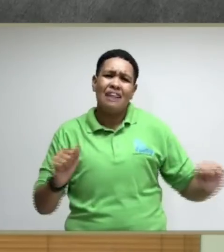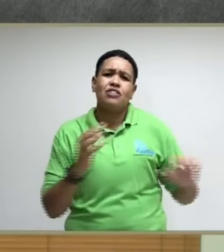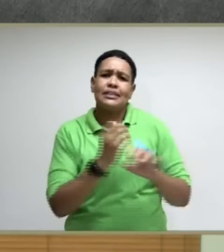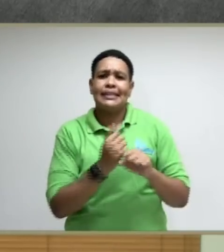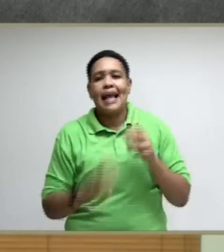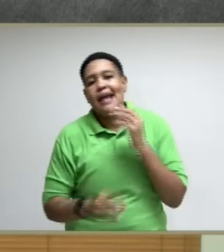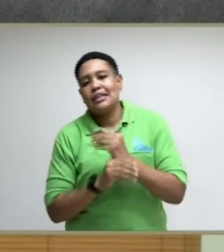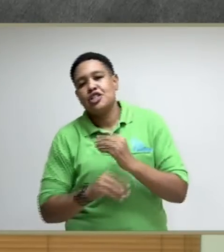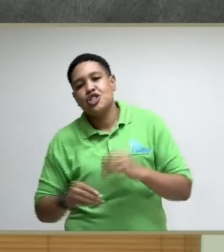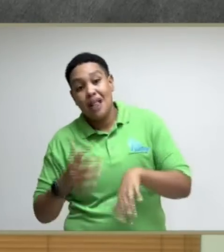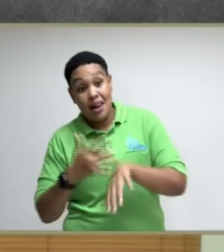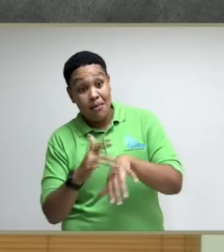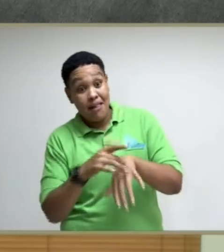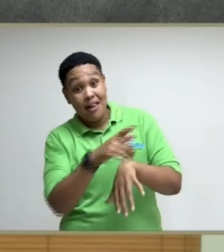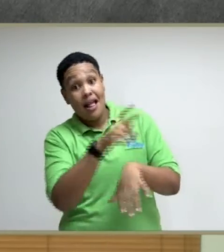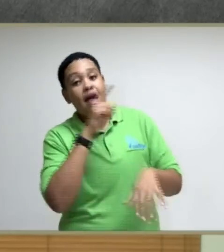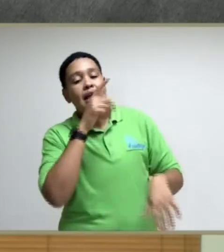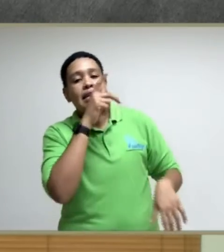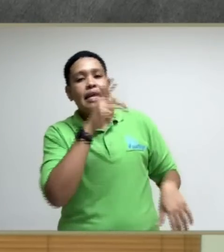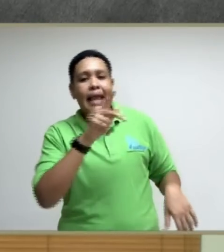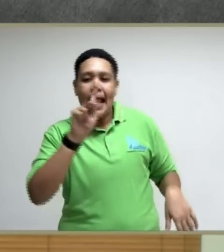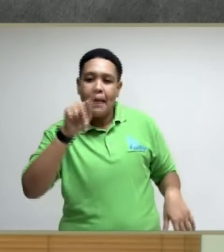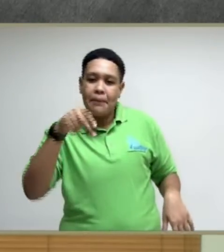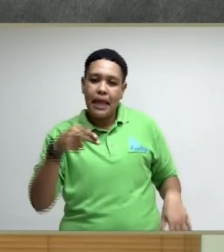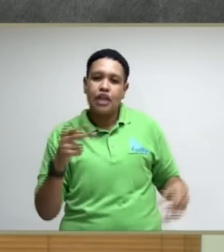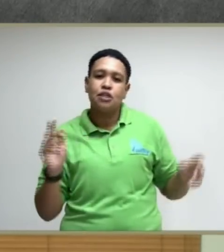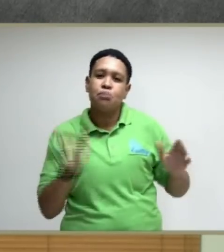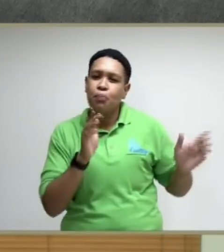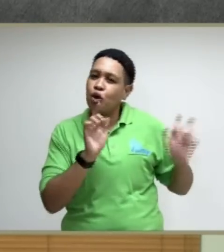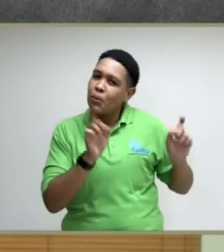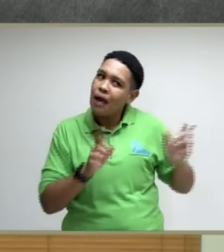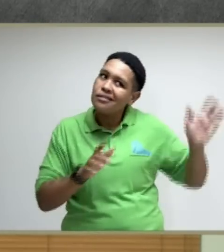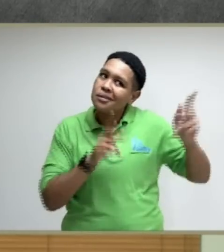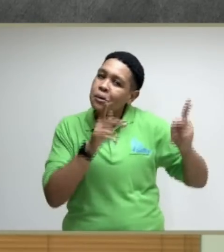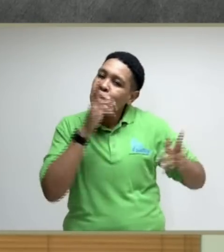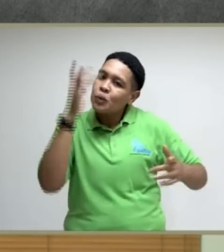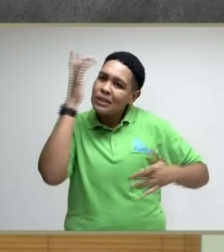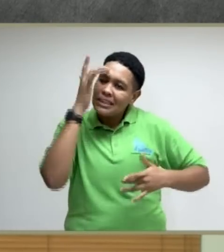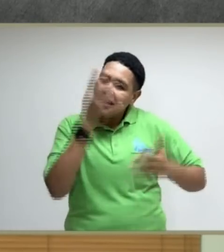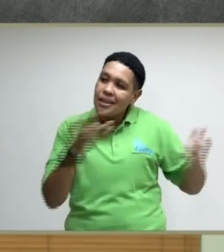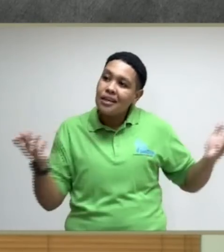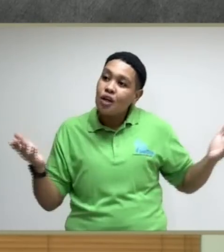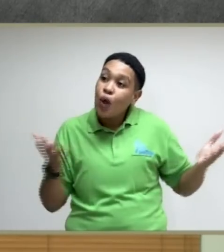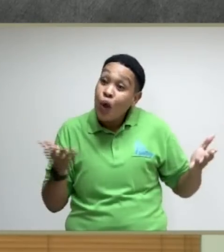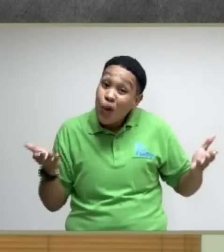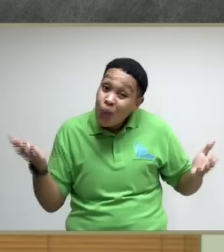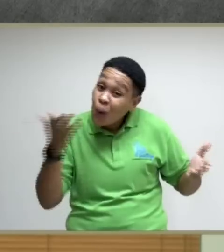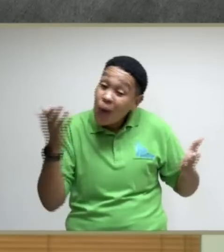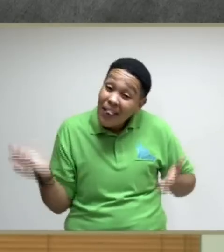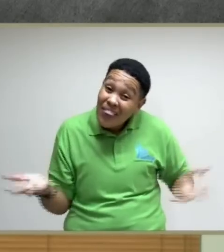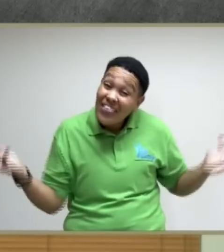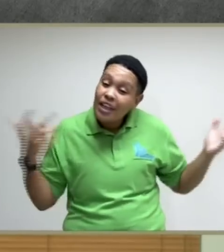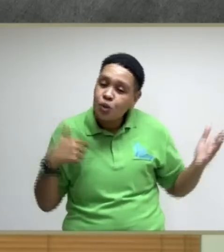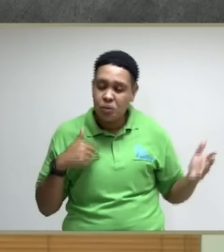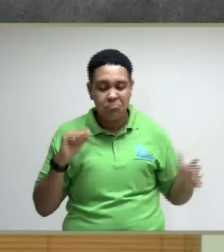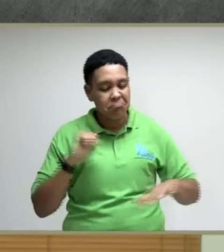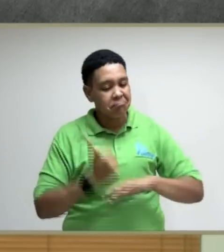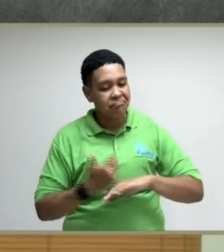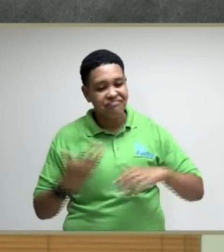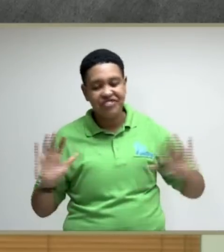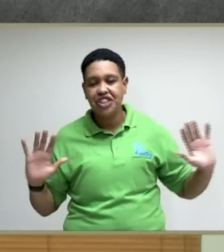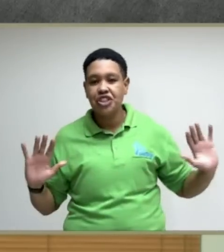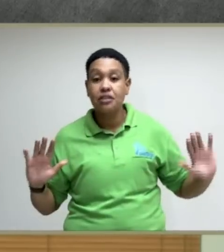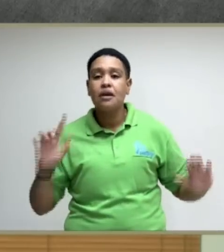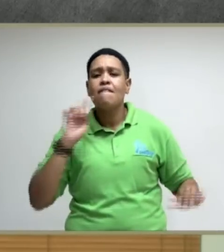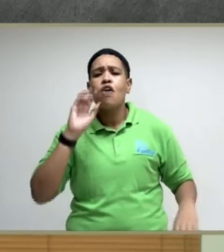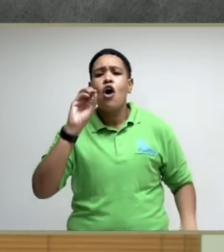Kingston Public Hospital prepared to manage these patients. So those were the things that we would have put in place. In terms of oxygen